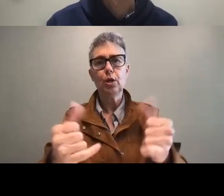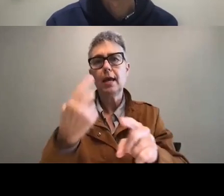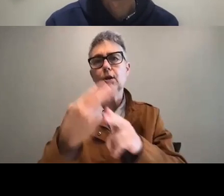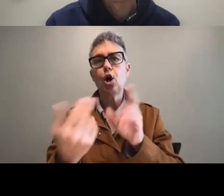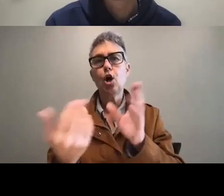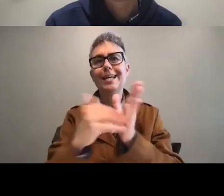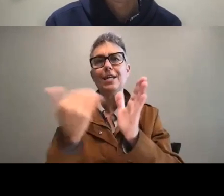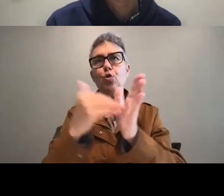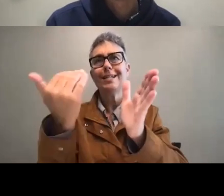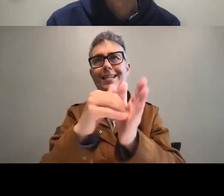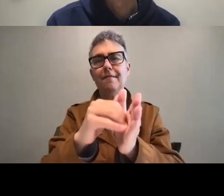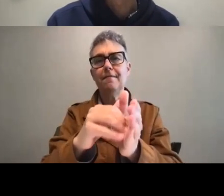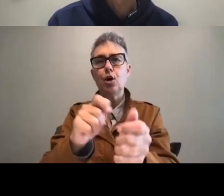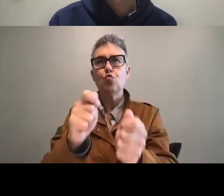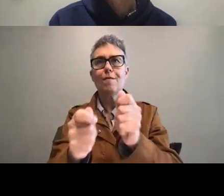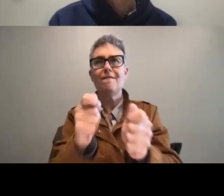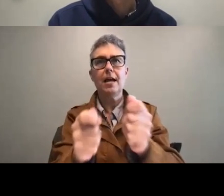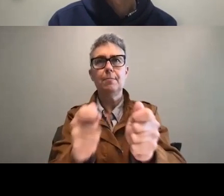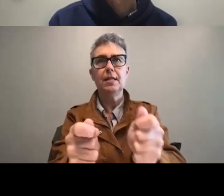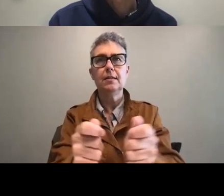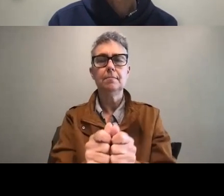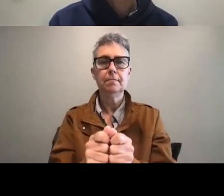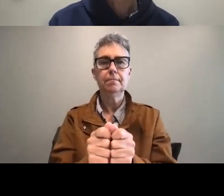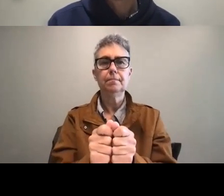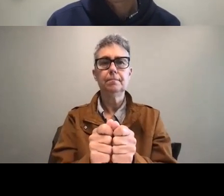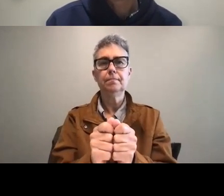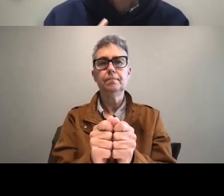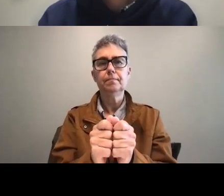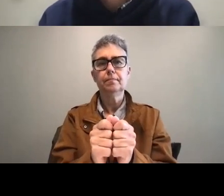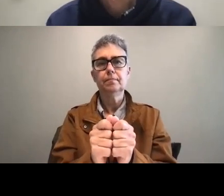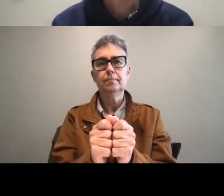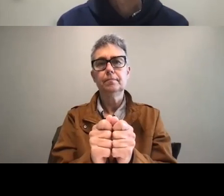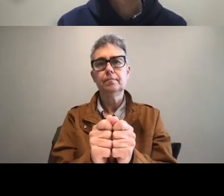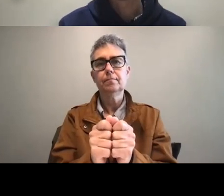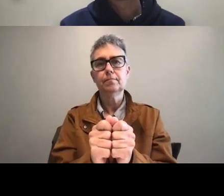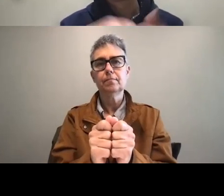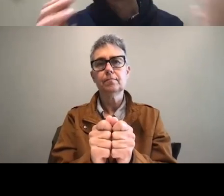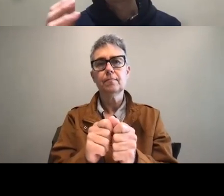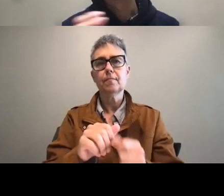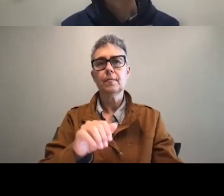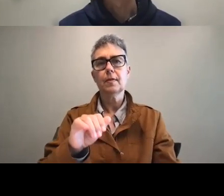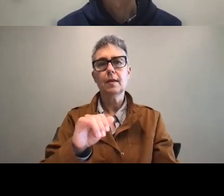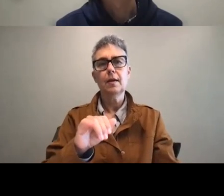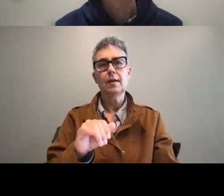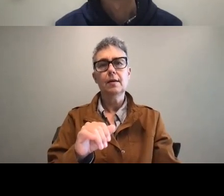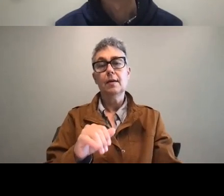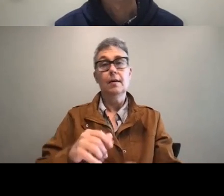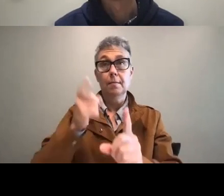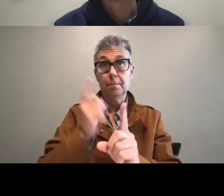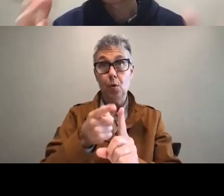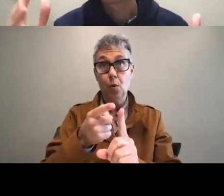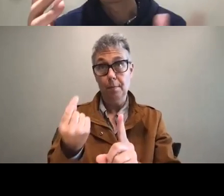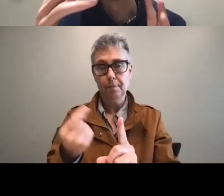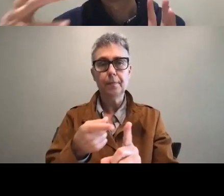iterative refinement. Basically, well, so here's the thing, right? So